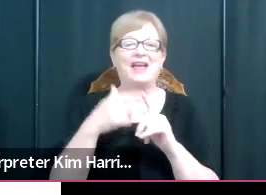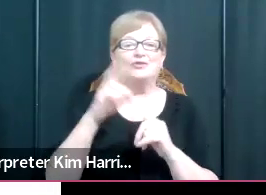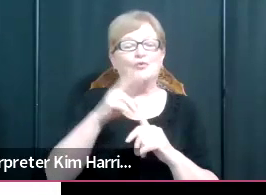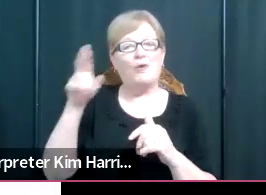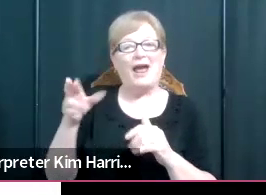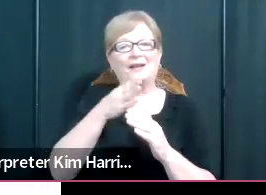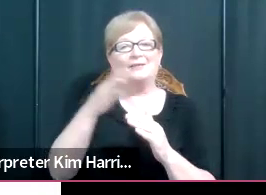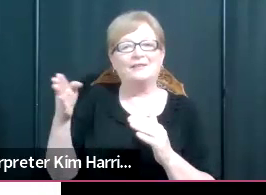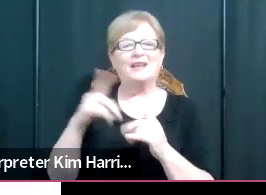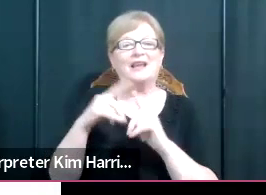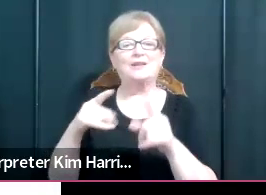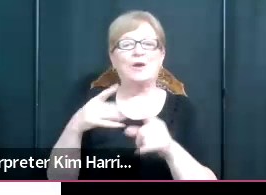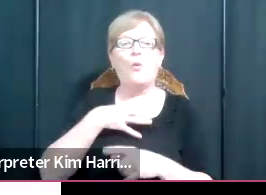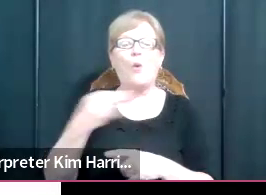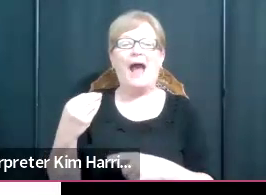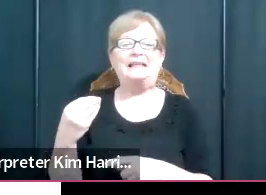that is a white